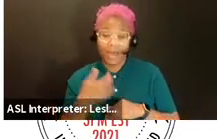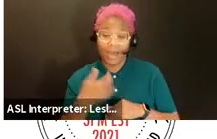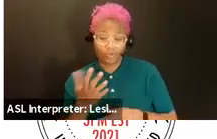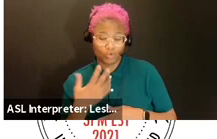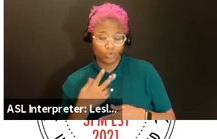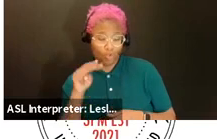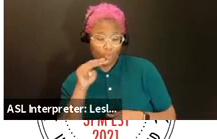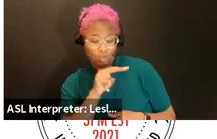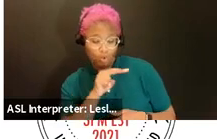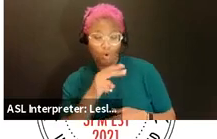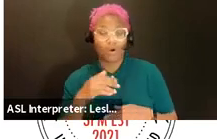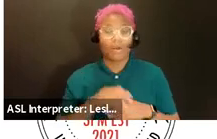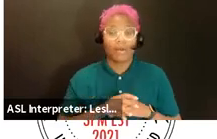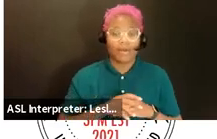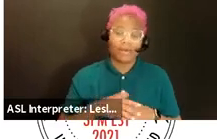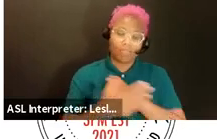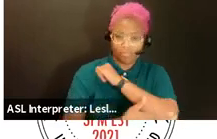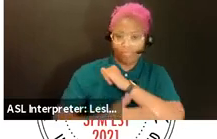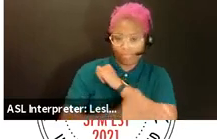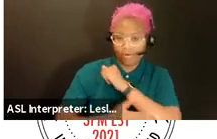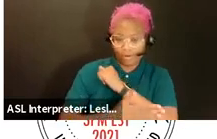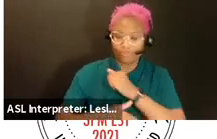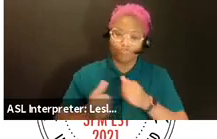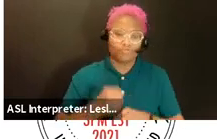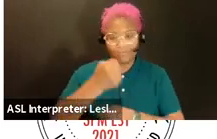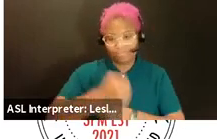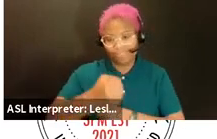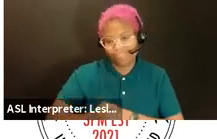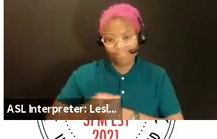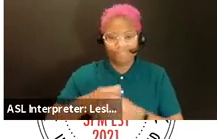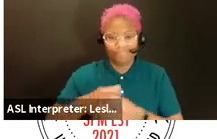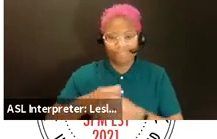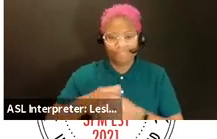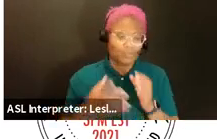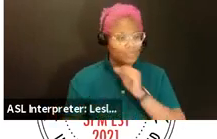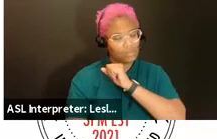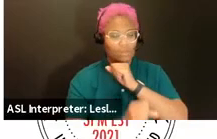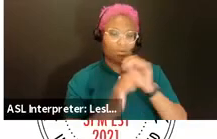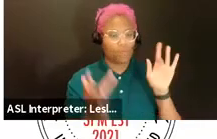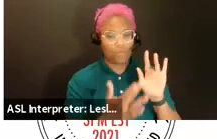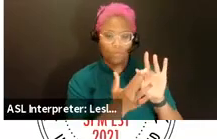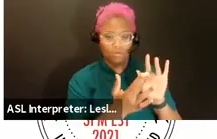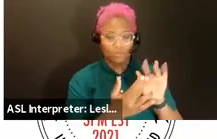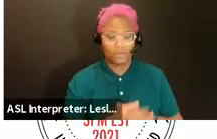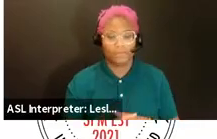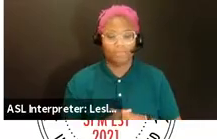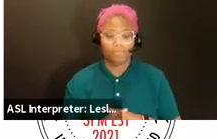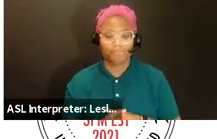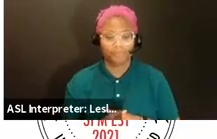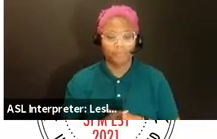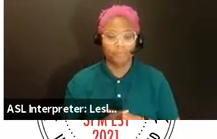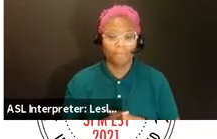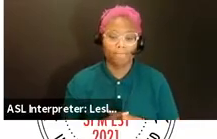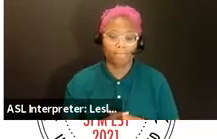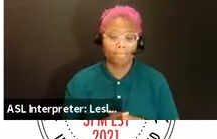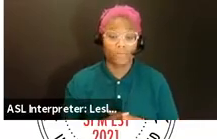own website. Then there's the new part of all of this. This is the thing that nobody's used to because it's been created in the